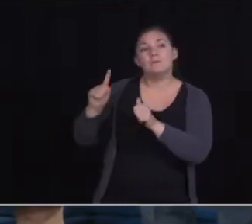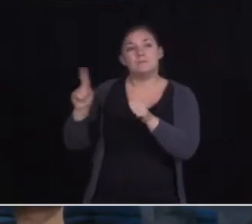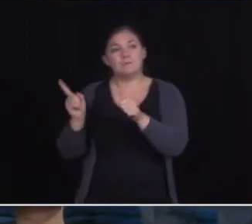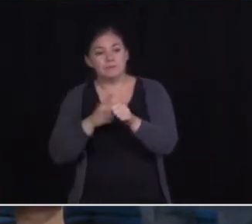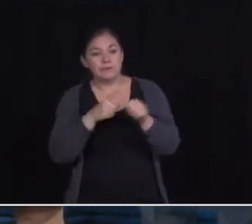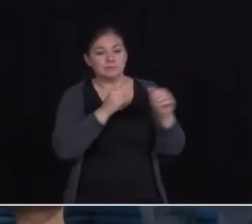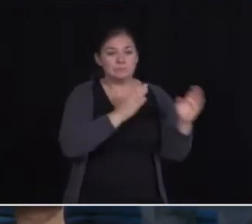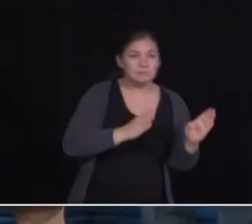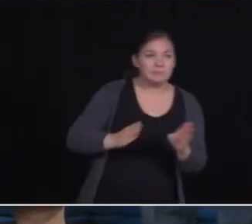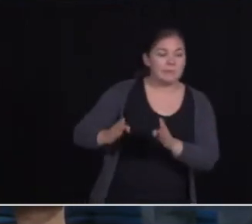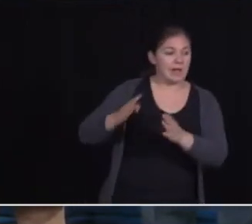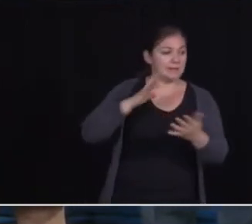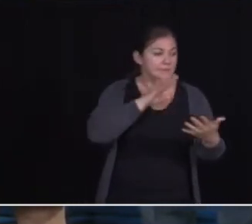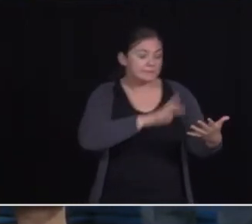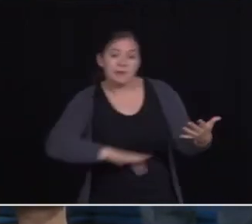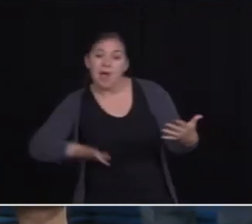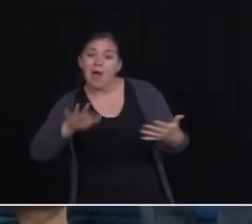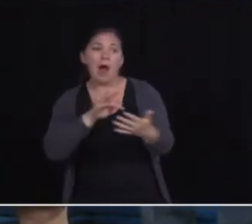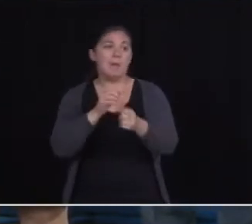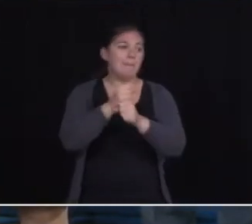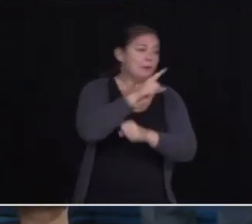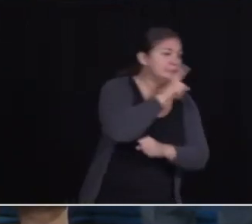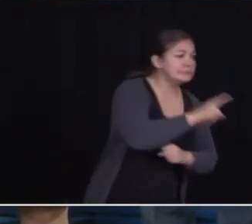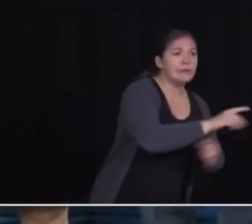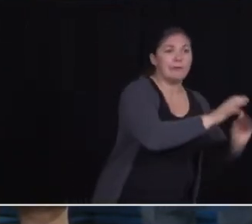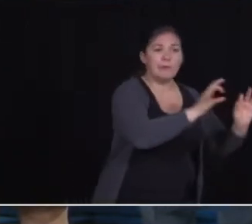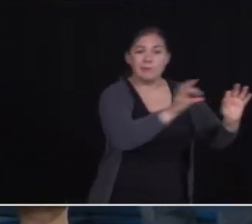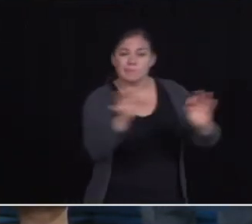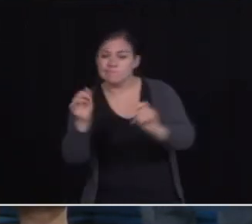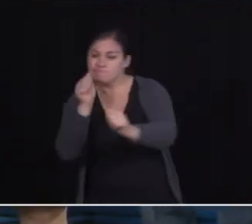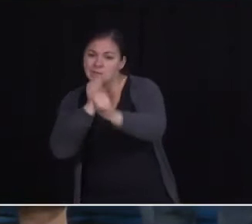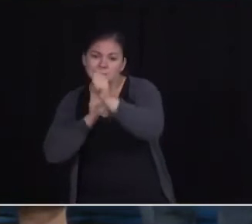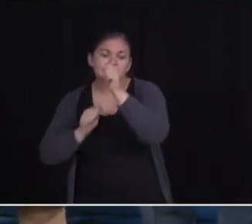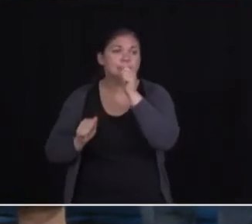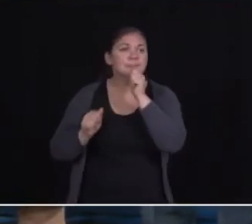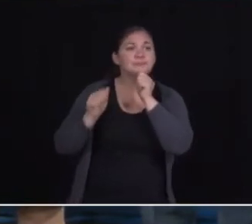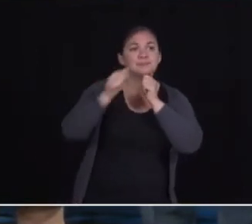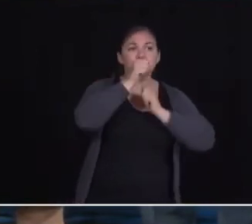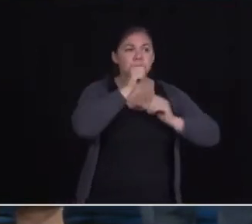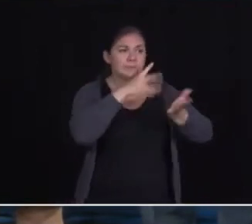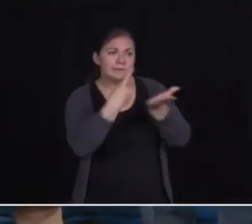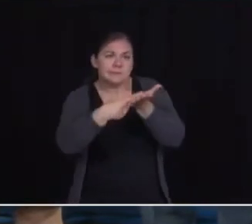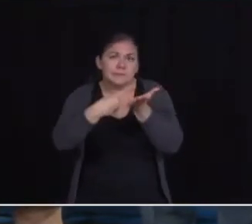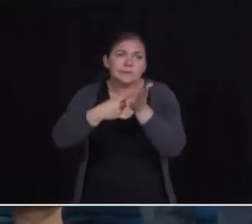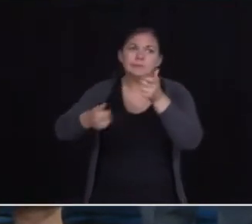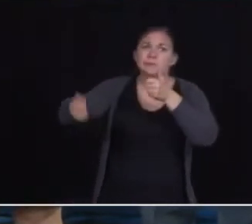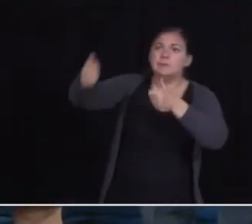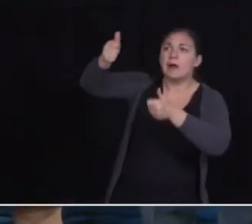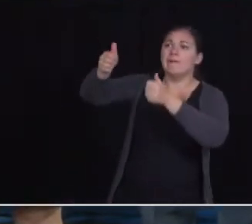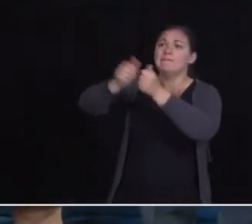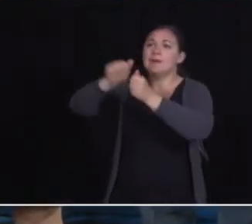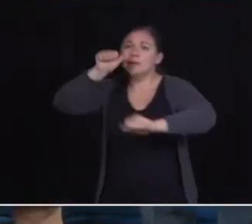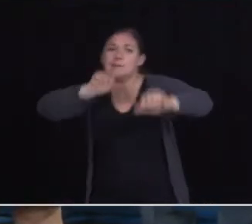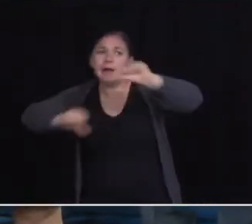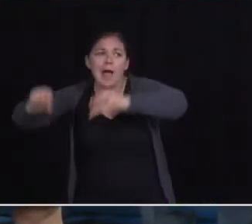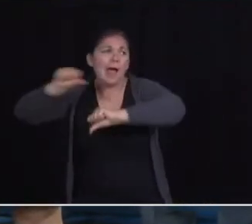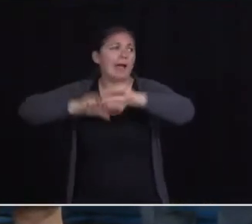a lot of study, talking to the scientists, epidemiologists, and other doctors, they've decided to